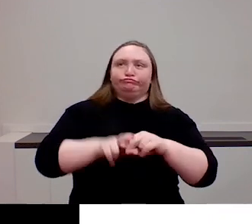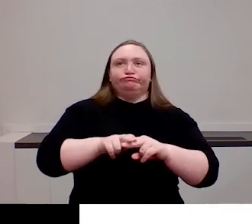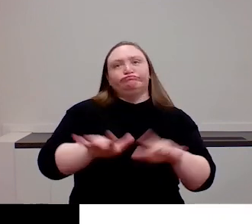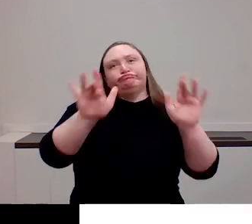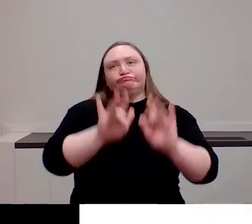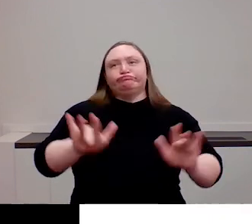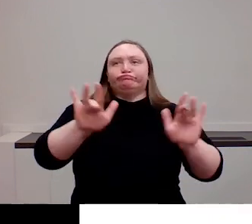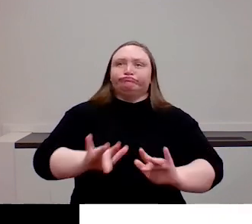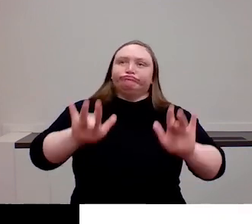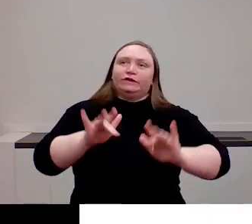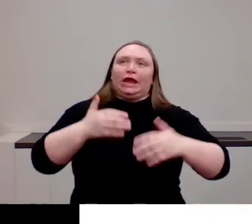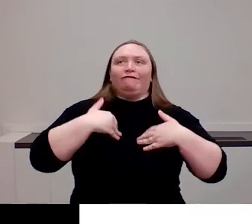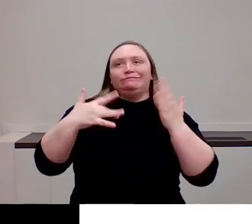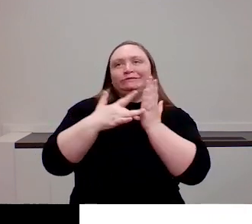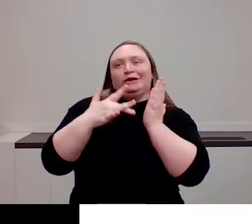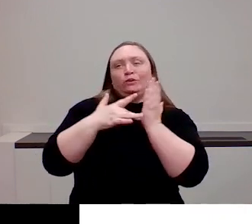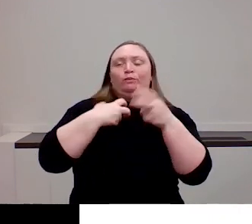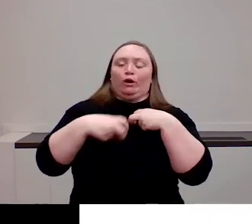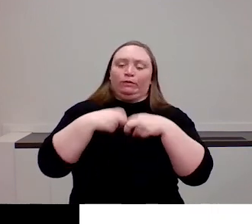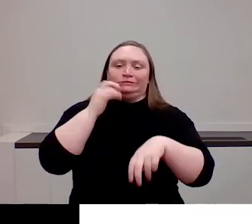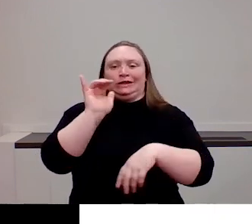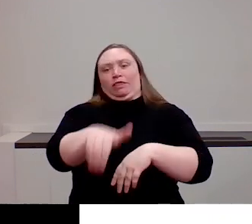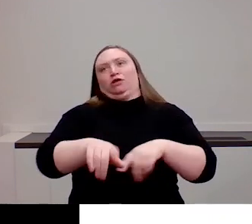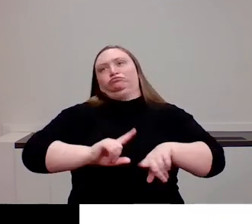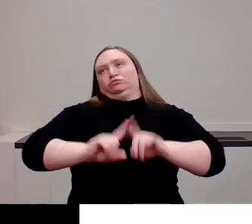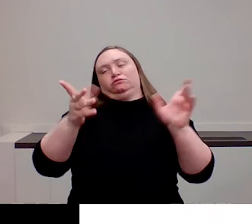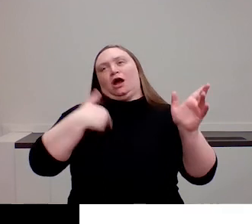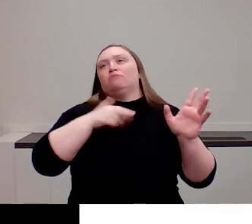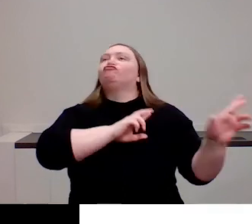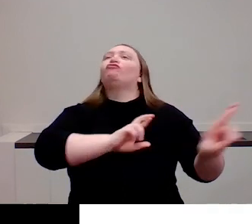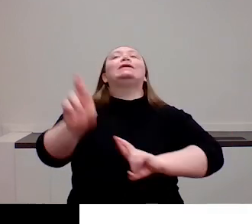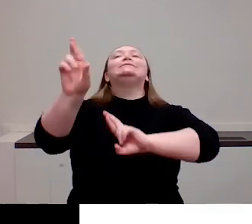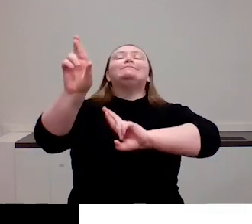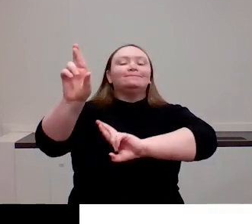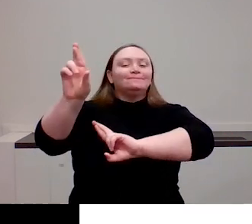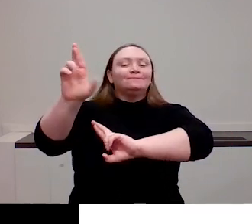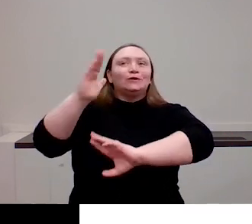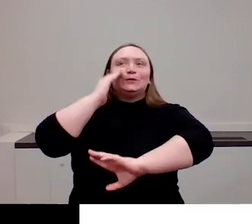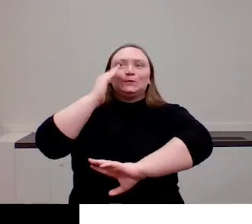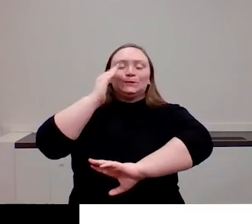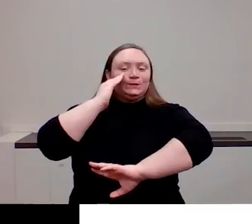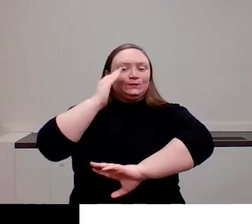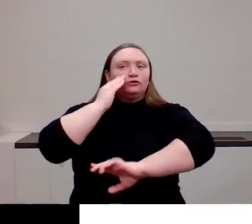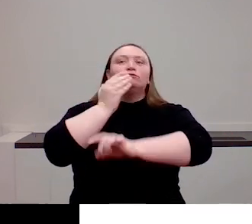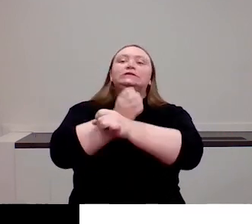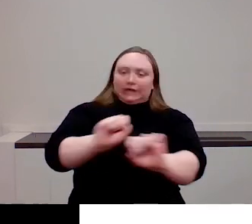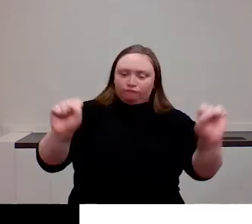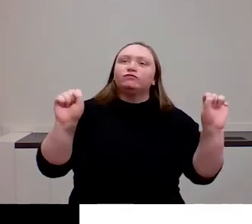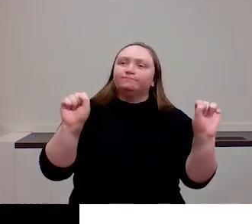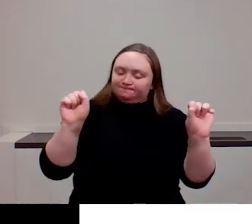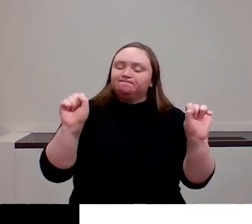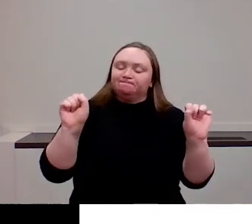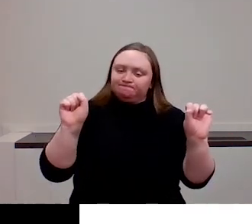and dealing with technology and, all of those different things. So I'm ready to, do it